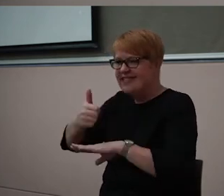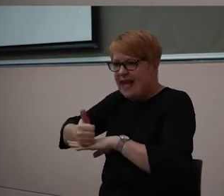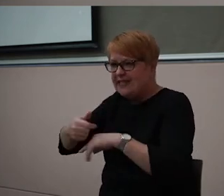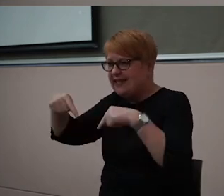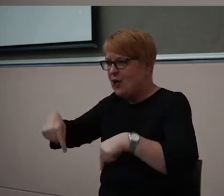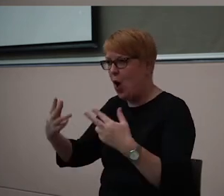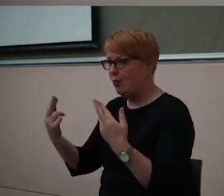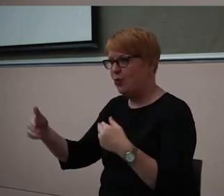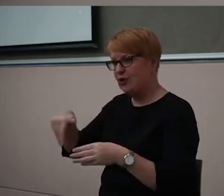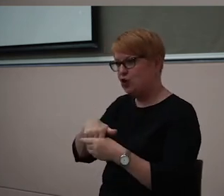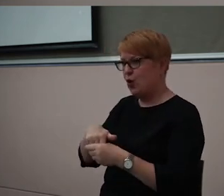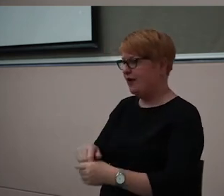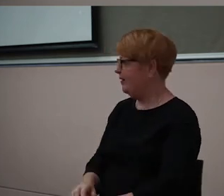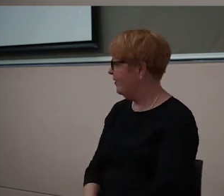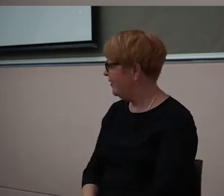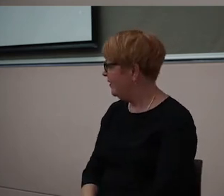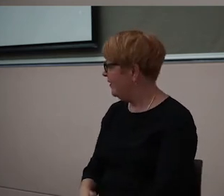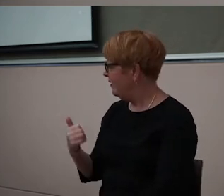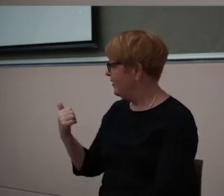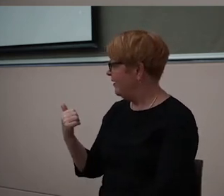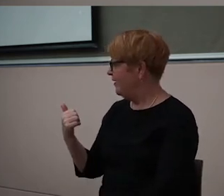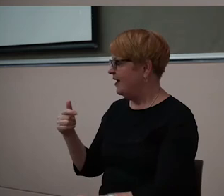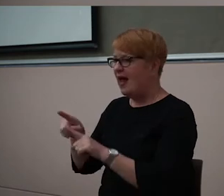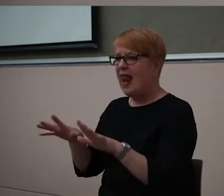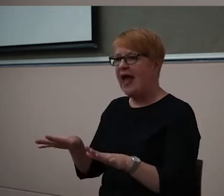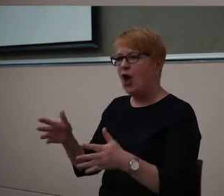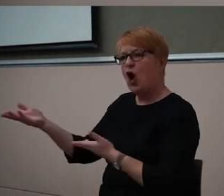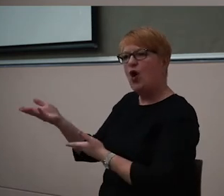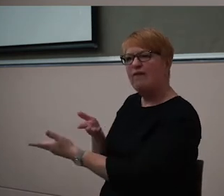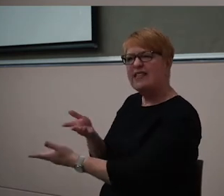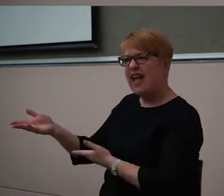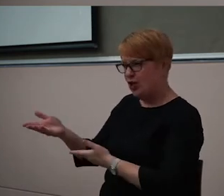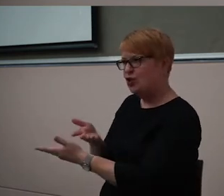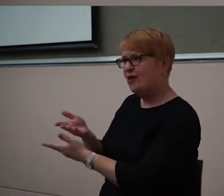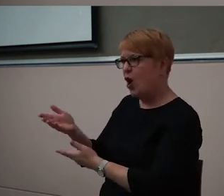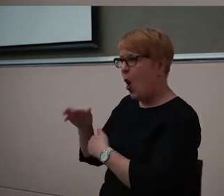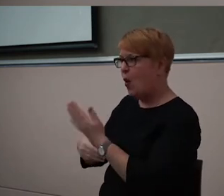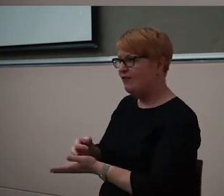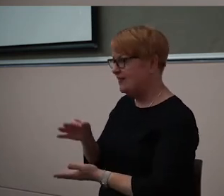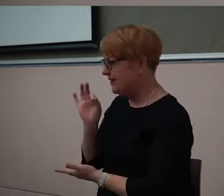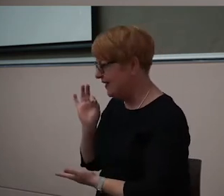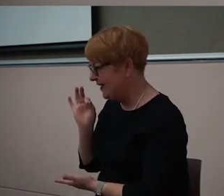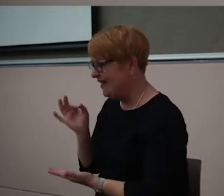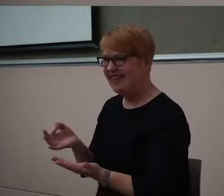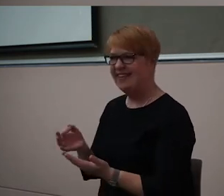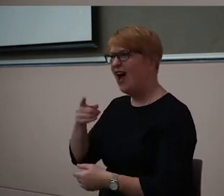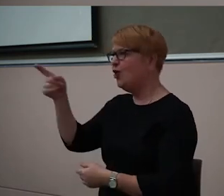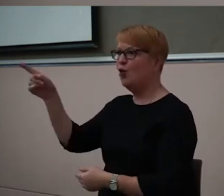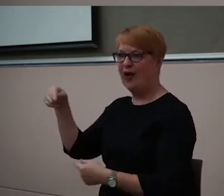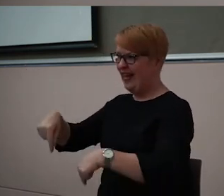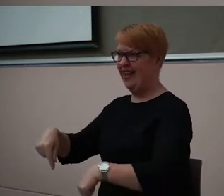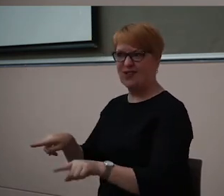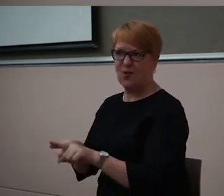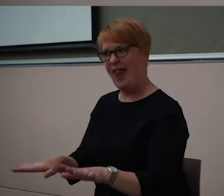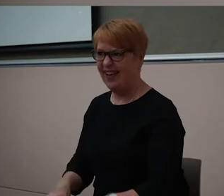in at some point as well. Yeah, basically it's going to be like a conversation that we would have over tea and you wouldn't necessarily be here. So yeah.